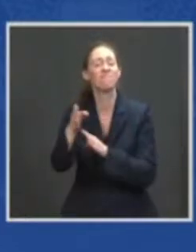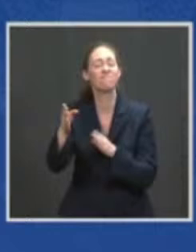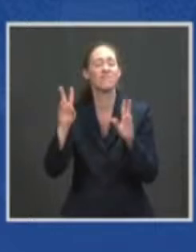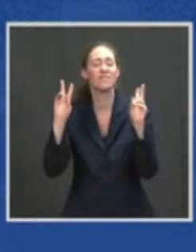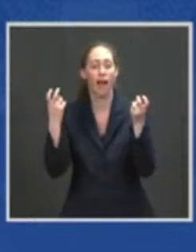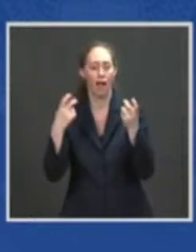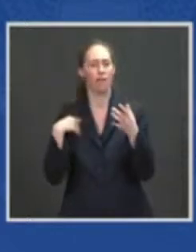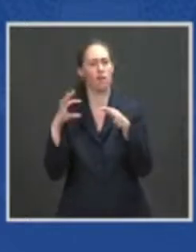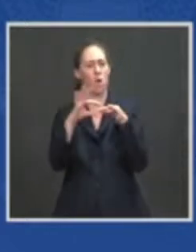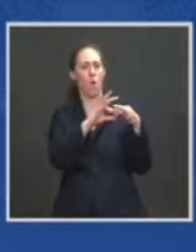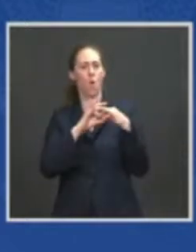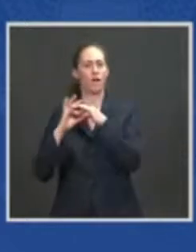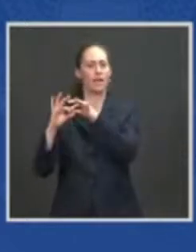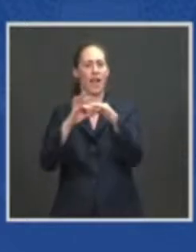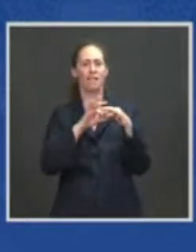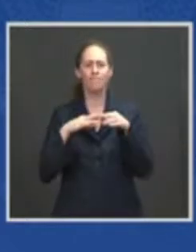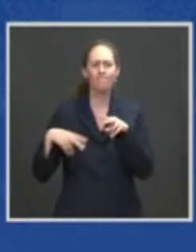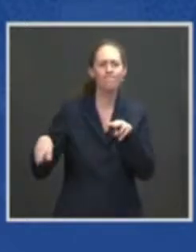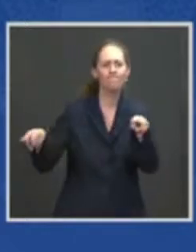about